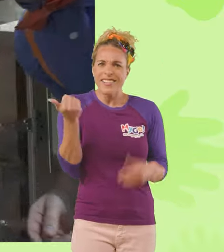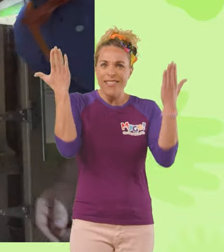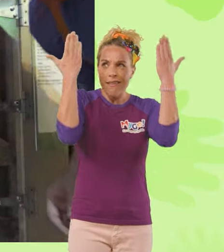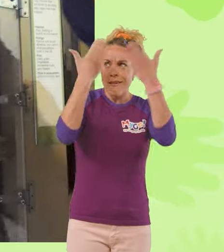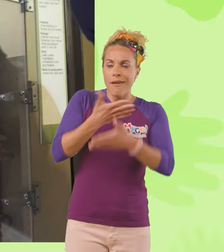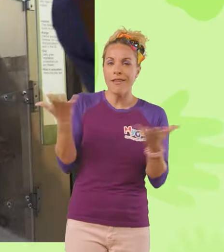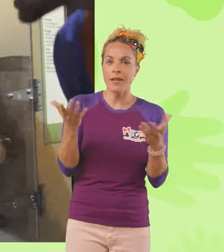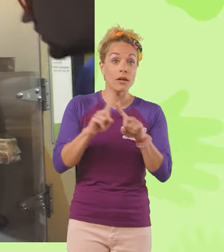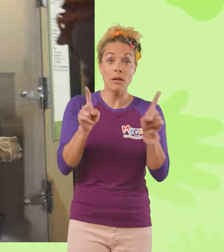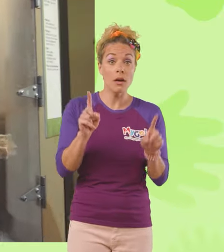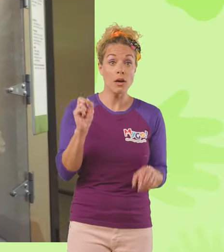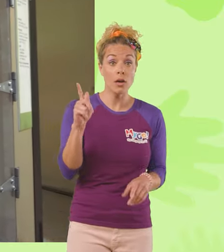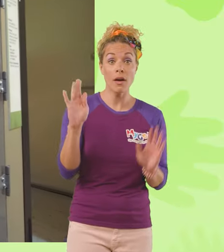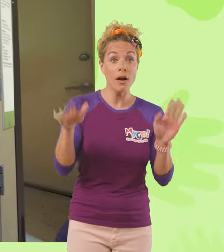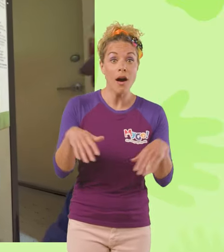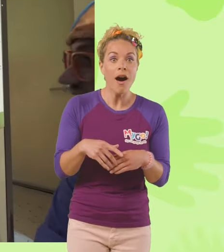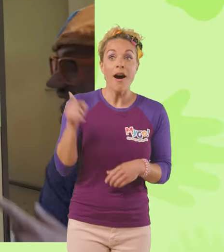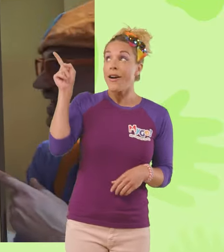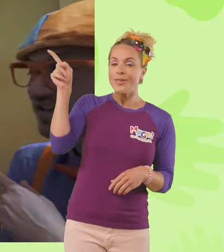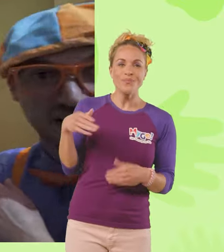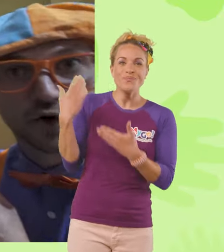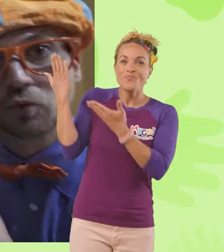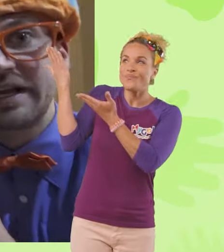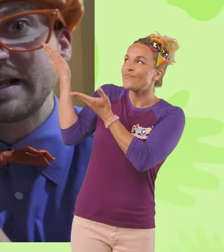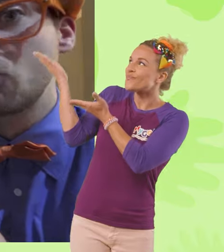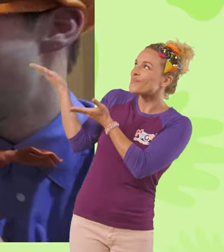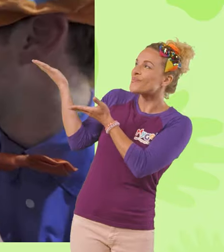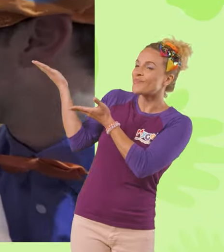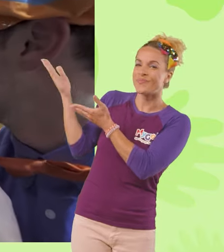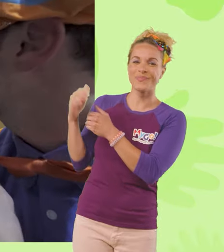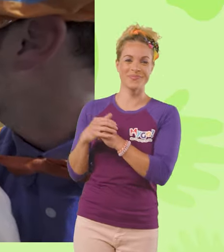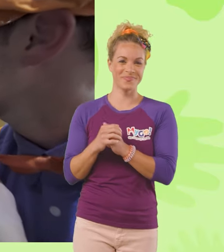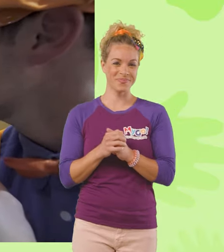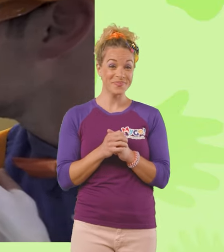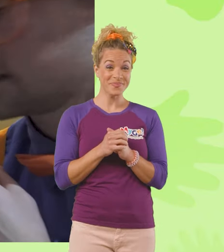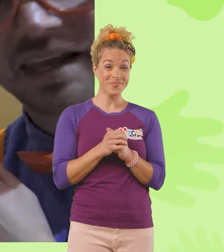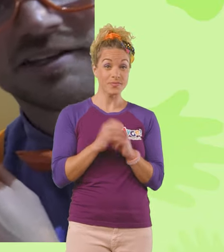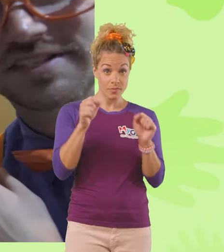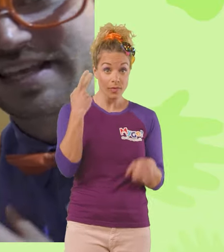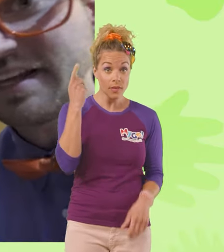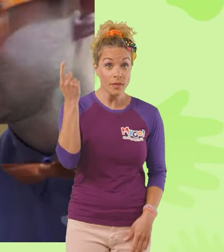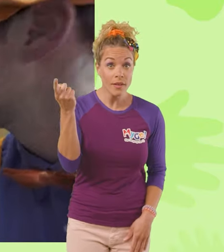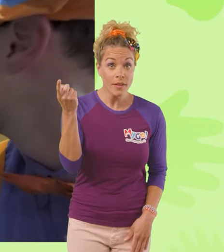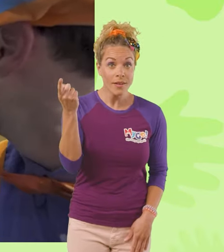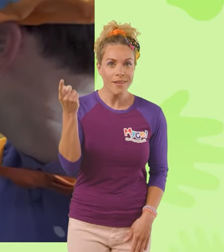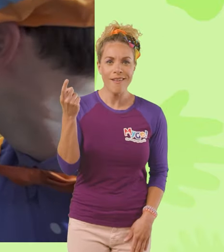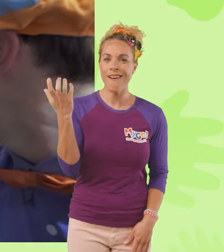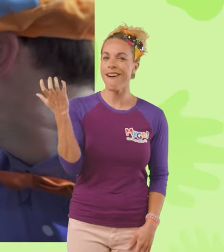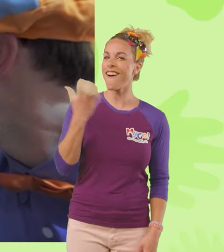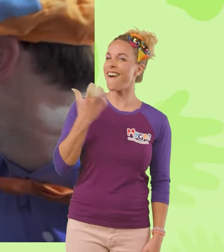kind of dark in here, but that's okay. This is a green iguana. Can you see it?